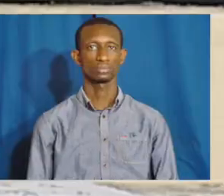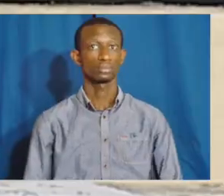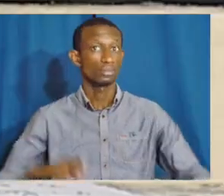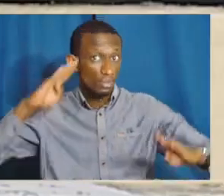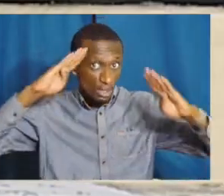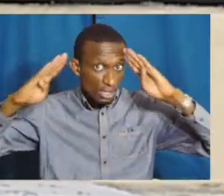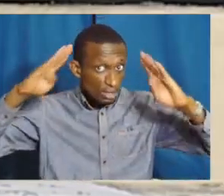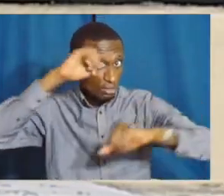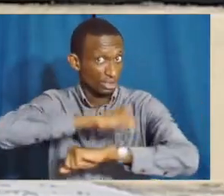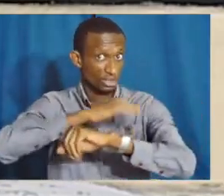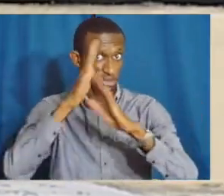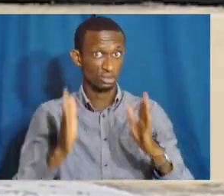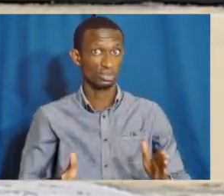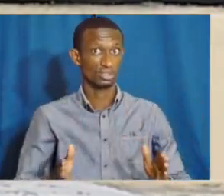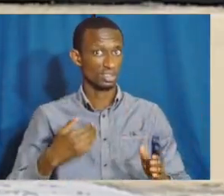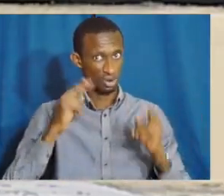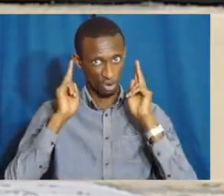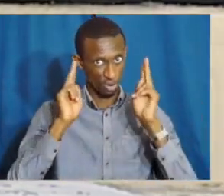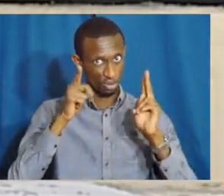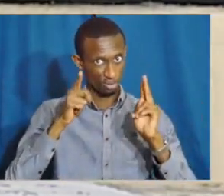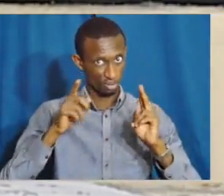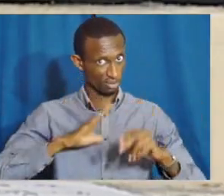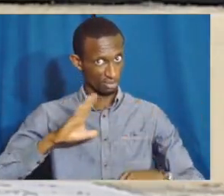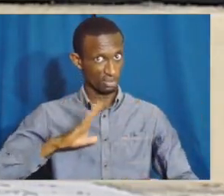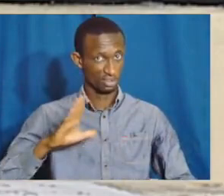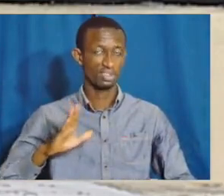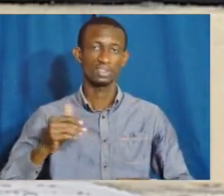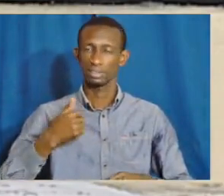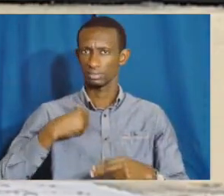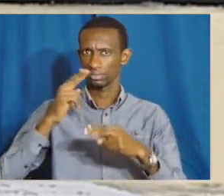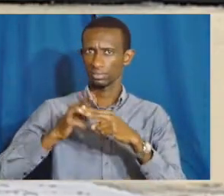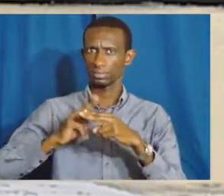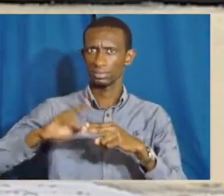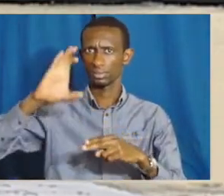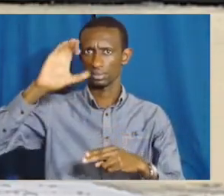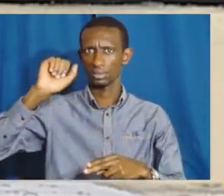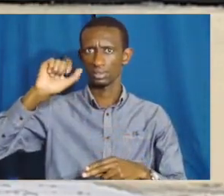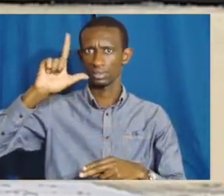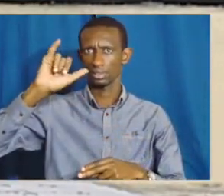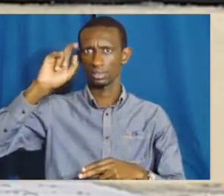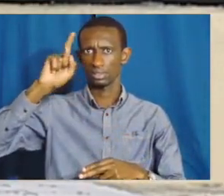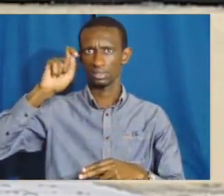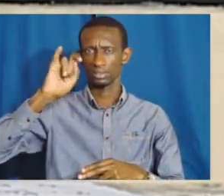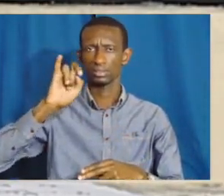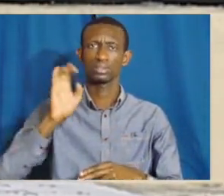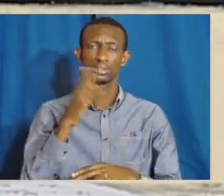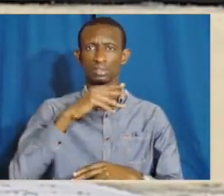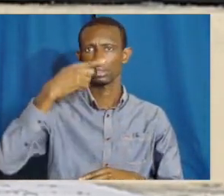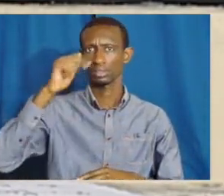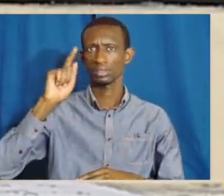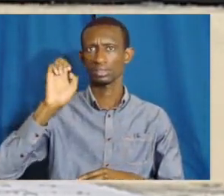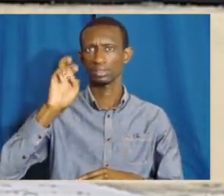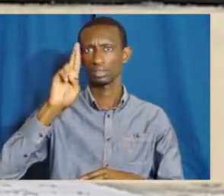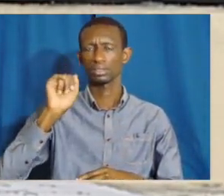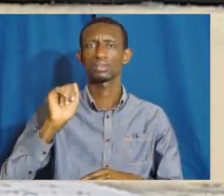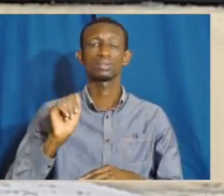Hello students, hope you're doing well. I'm Callixte, math teacher. Today we are going to